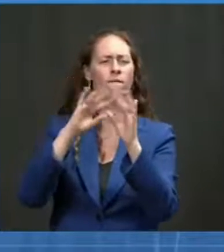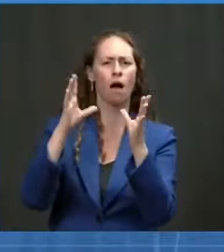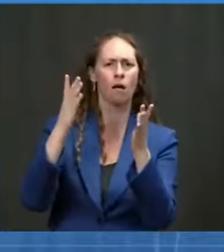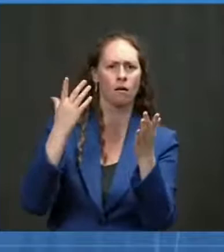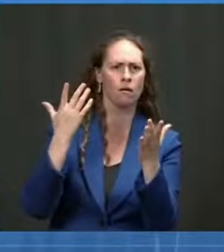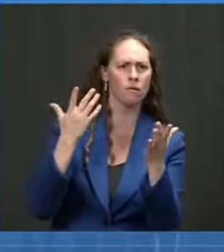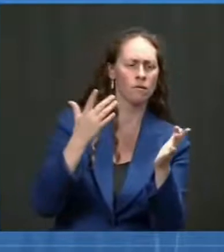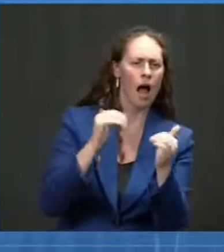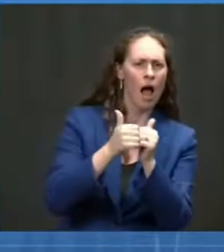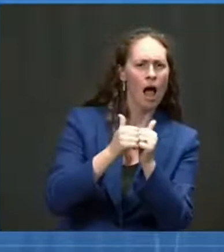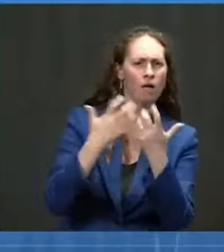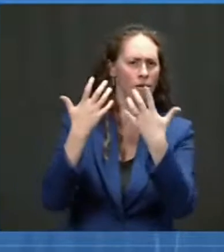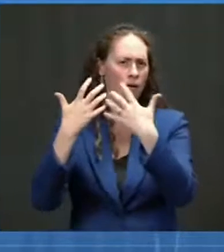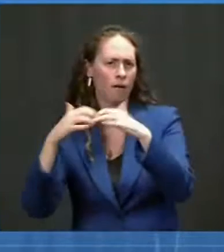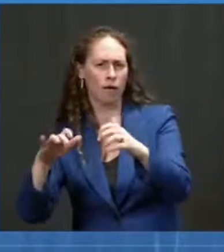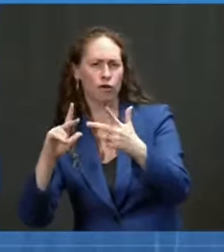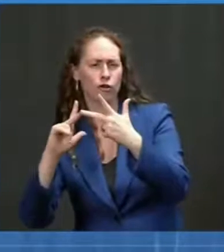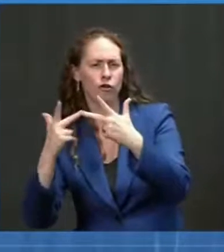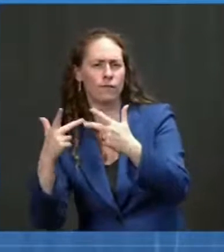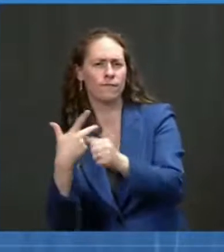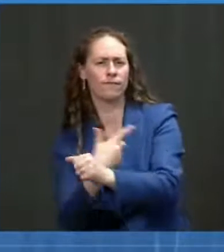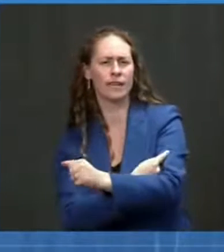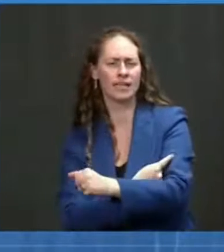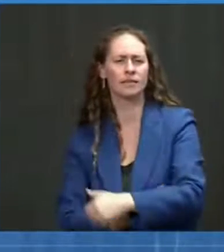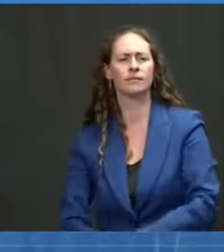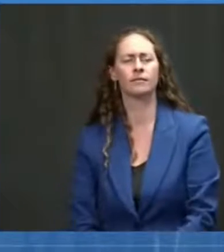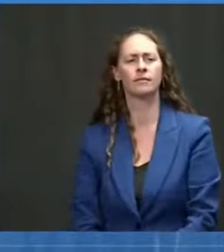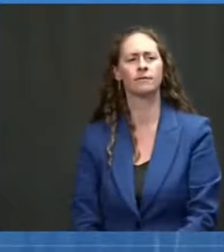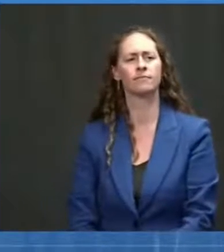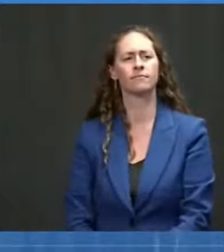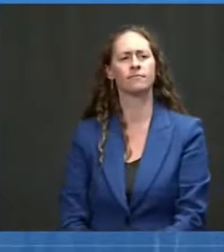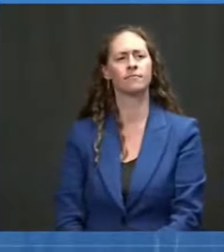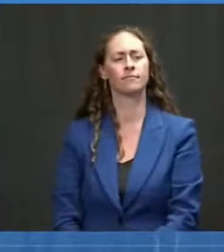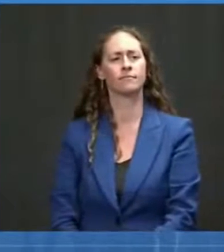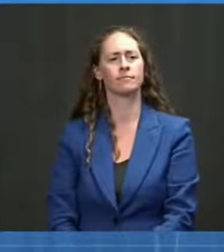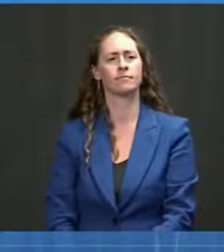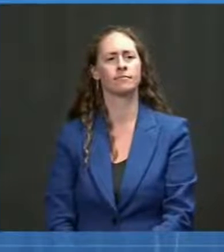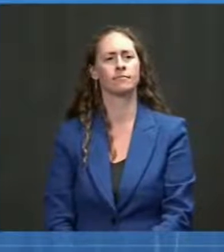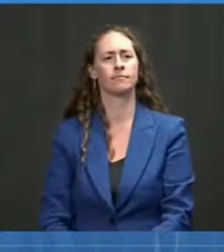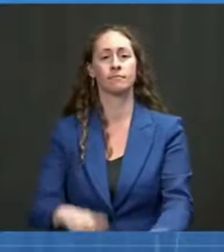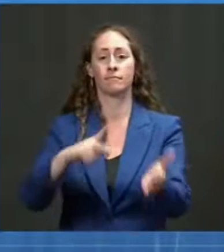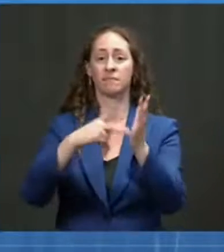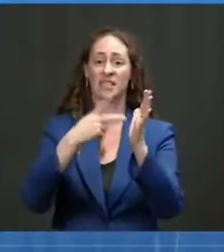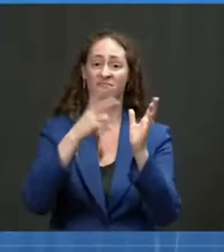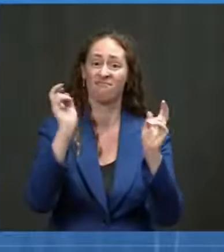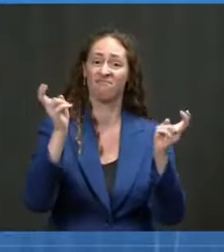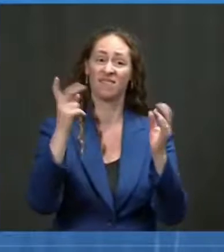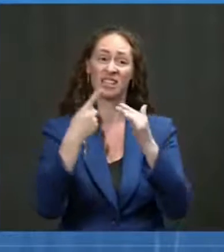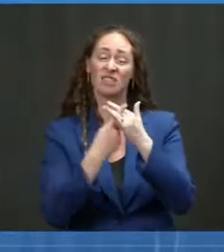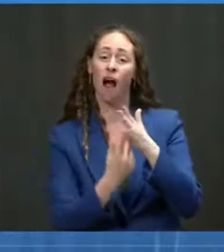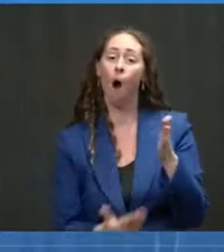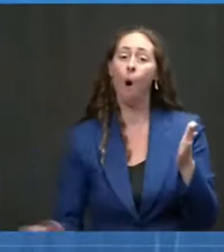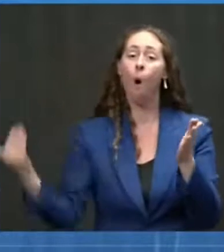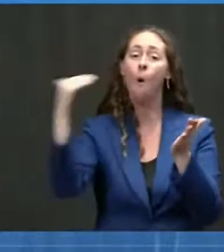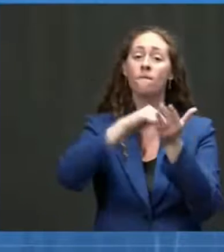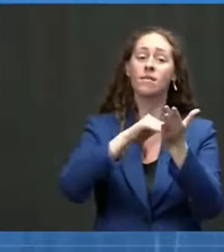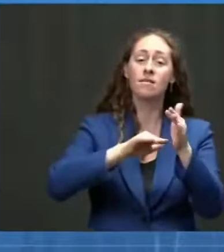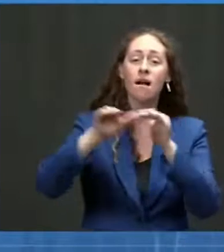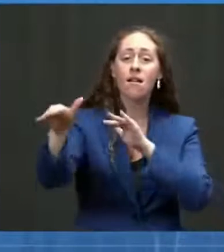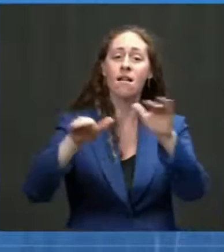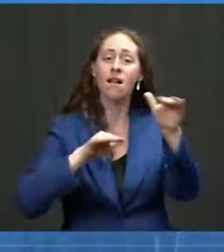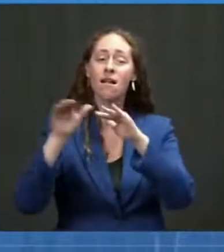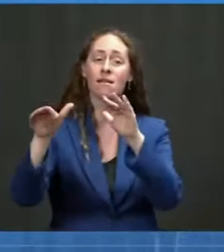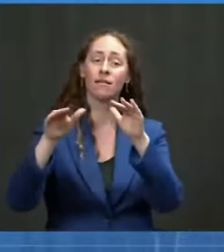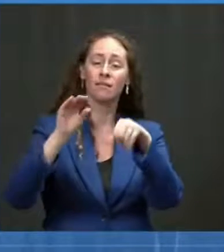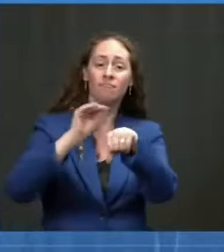reach the same number of people as in the current campaign, and yet many of the federal mass vaccination sites have closed. So does that mean we can